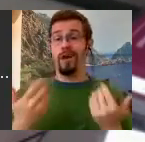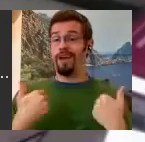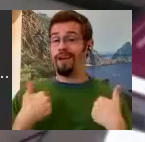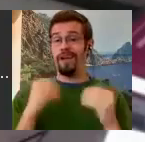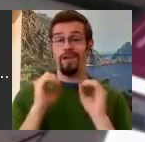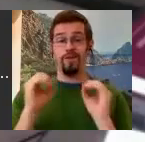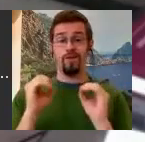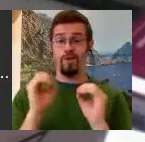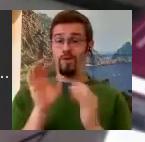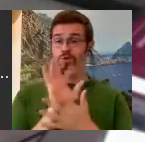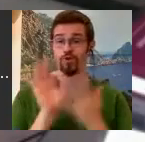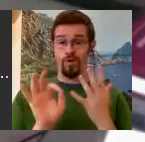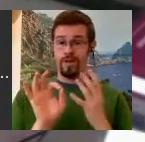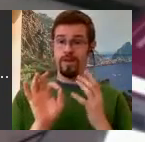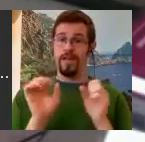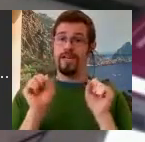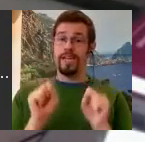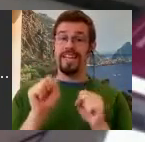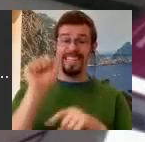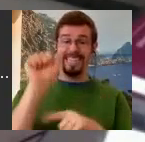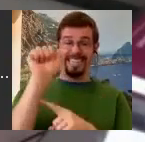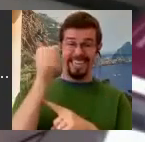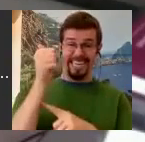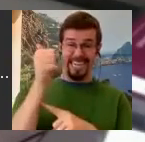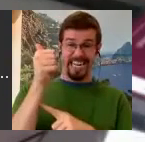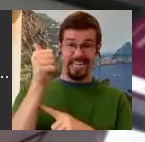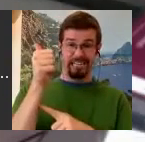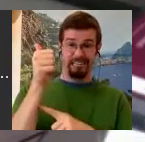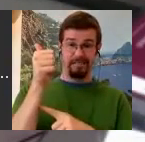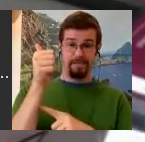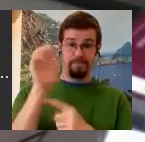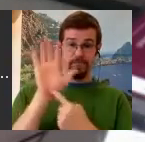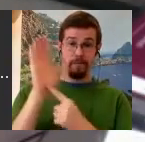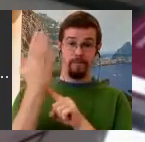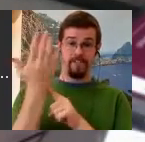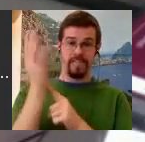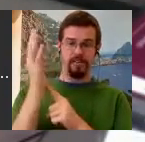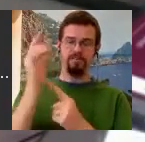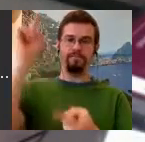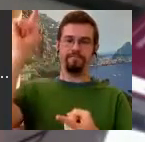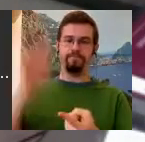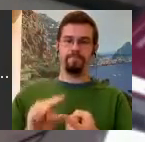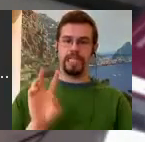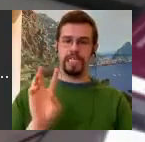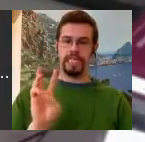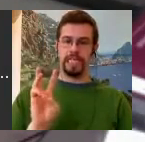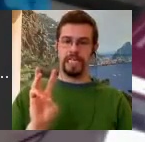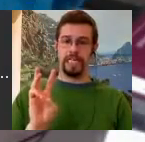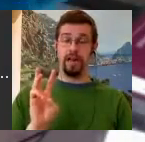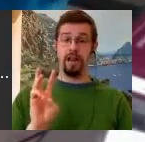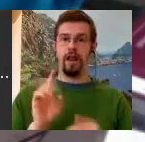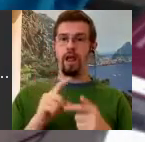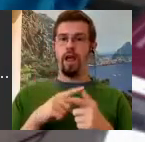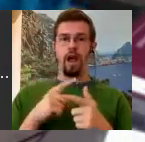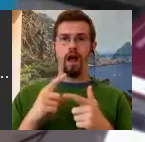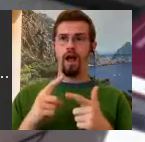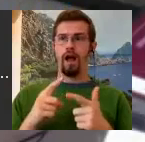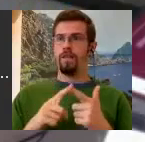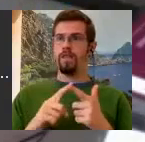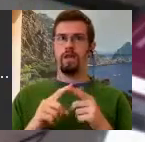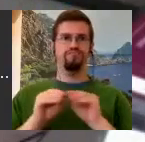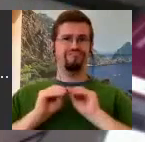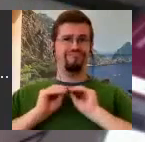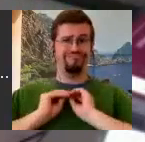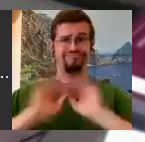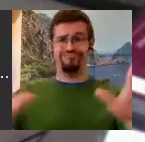break down the 10 palm facings into 6. And when we did that, all of a sudden it spread around the internet because it was